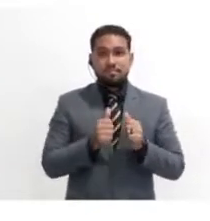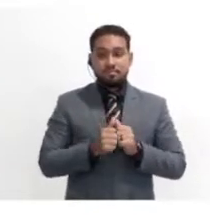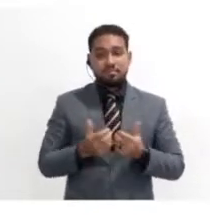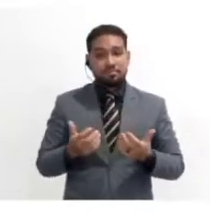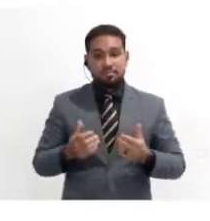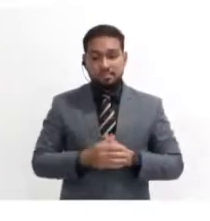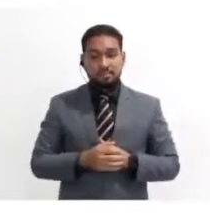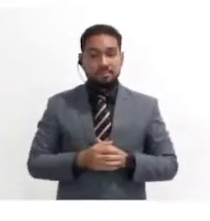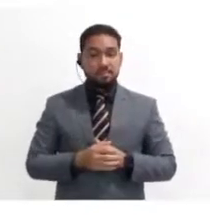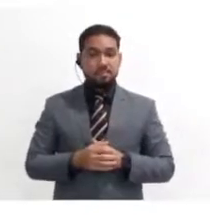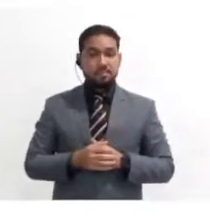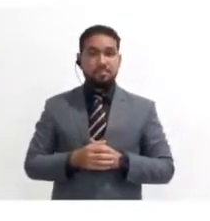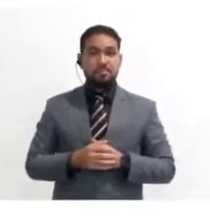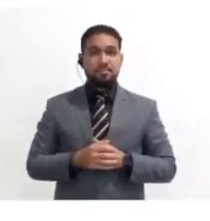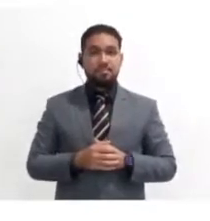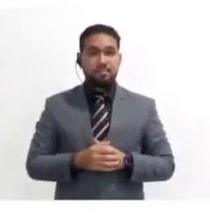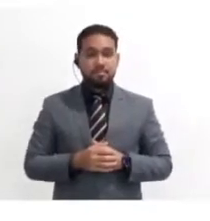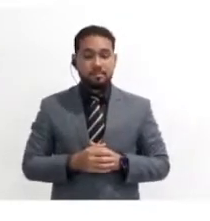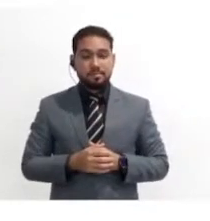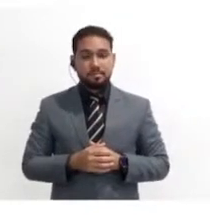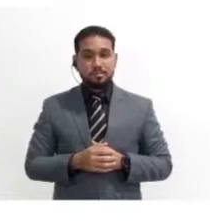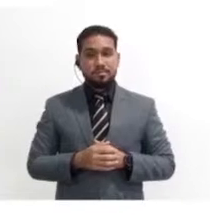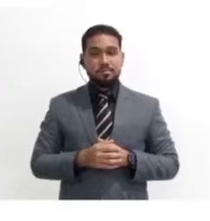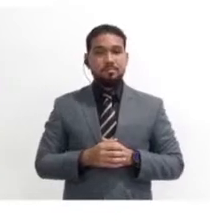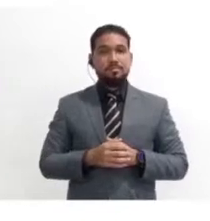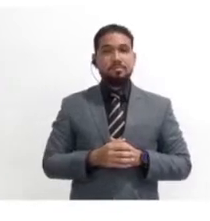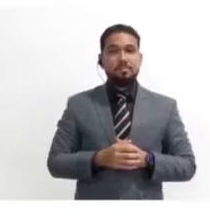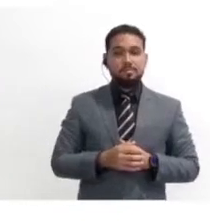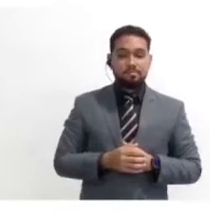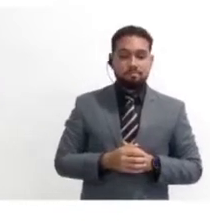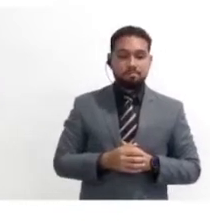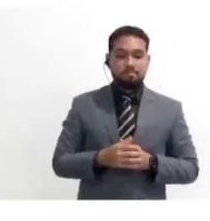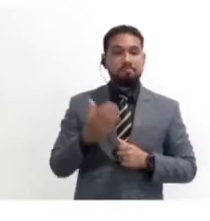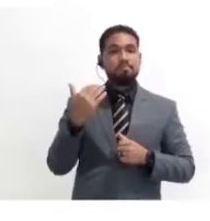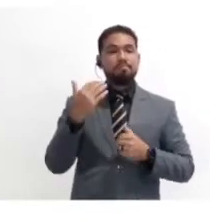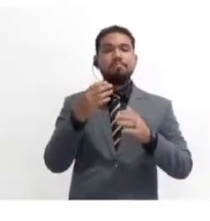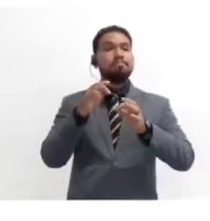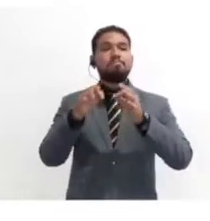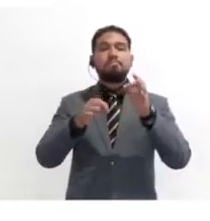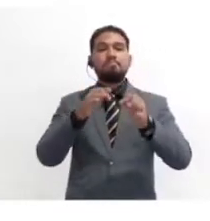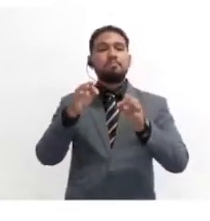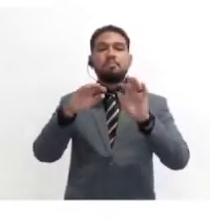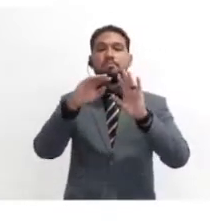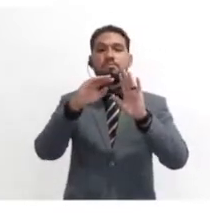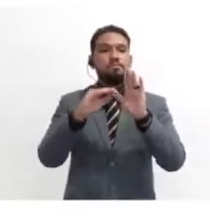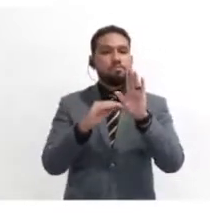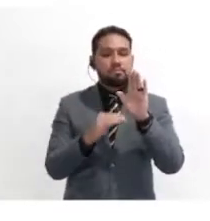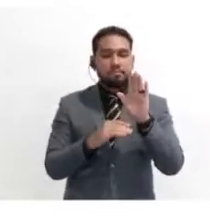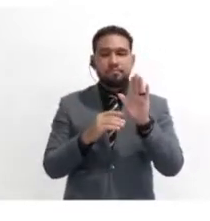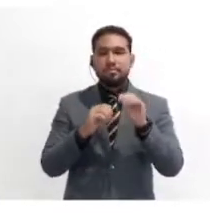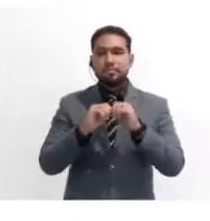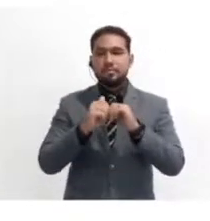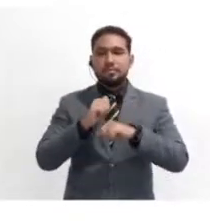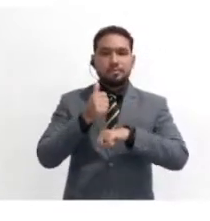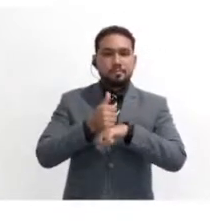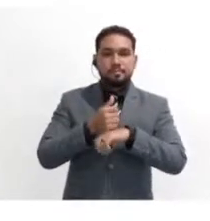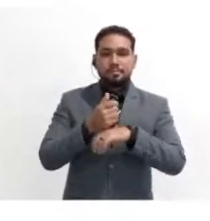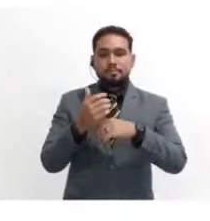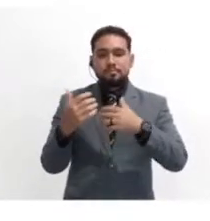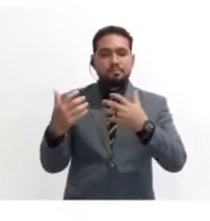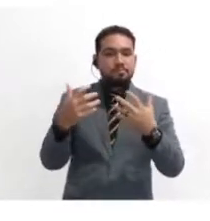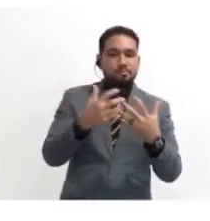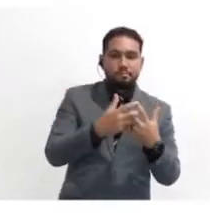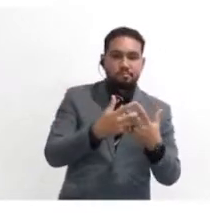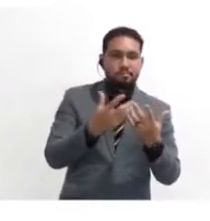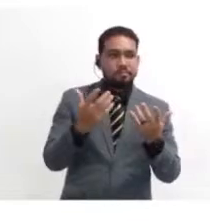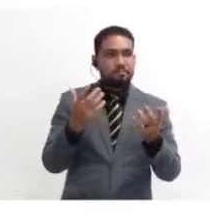In terms of application methods, we can sputter. So I described that process before.